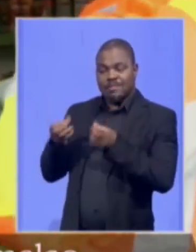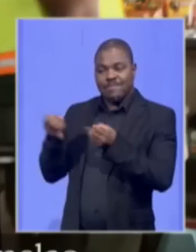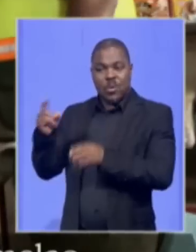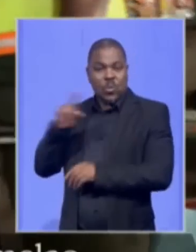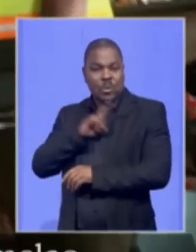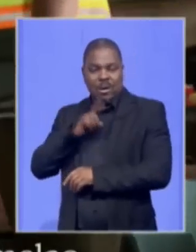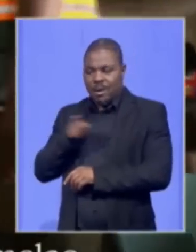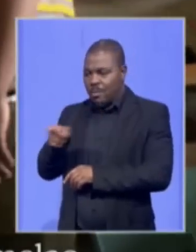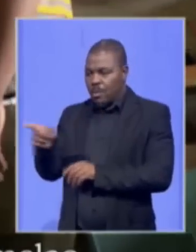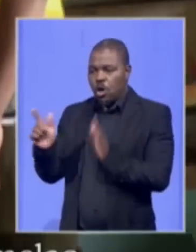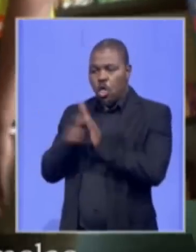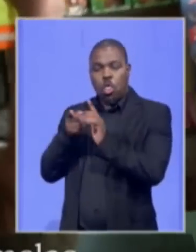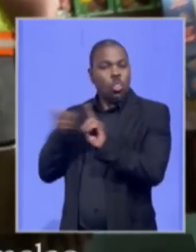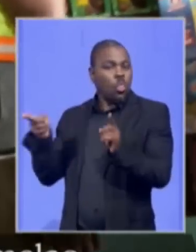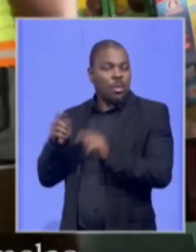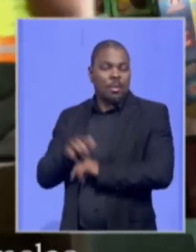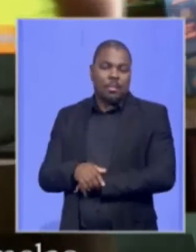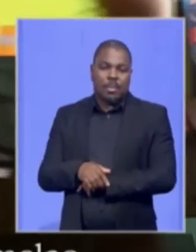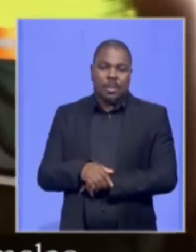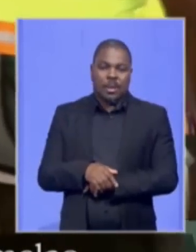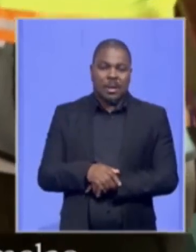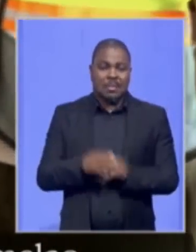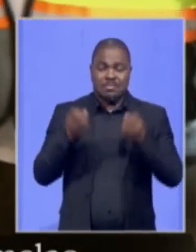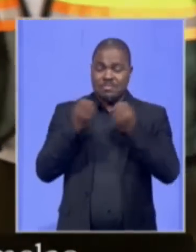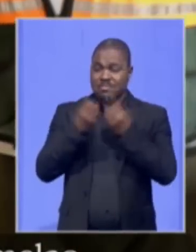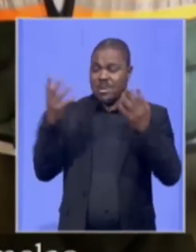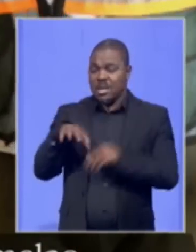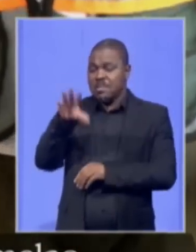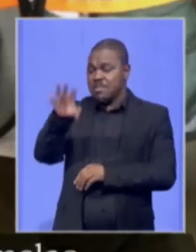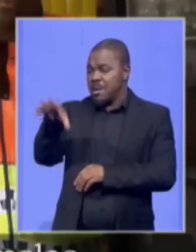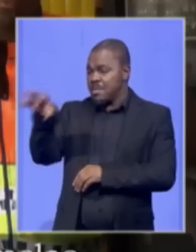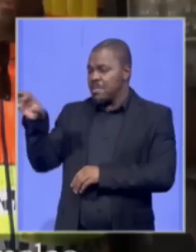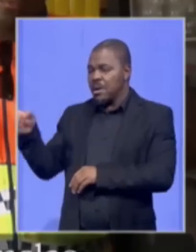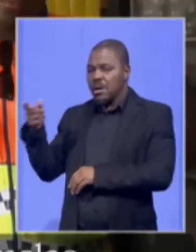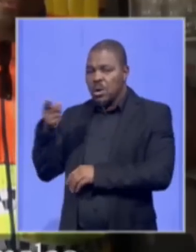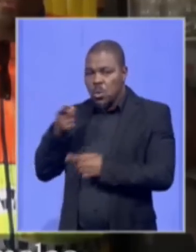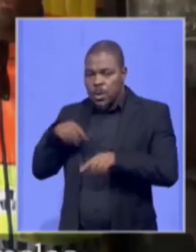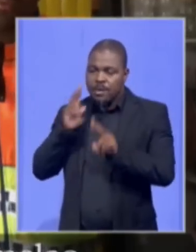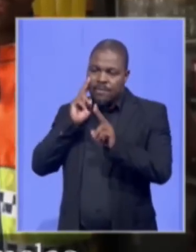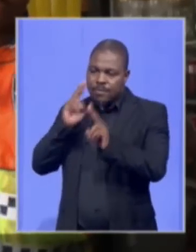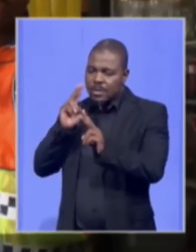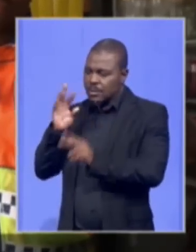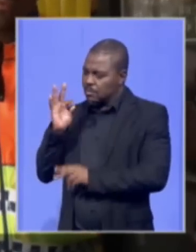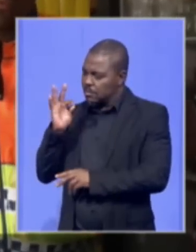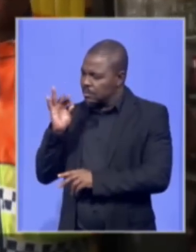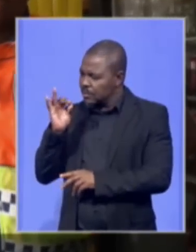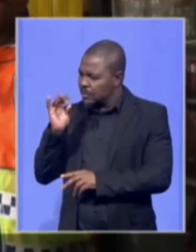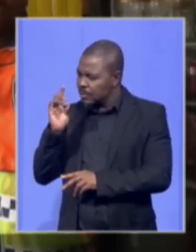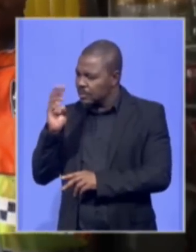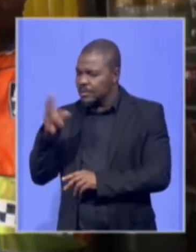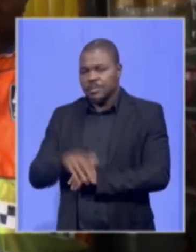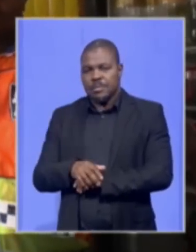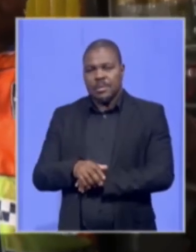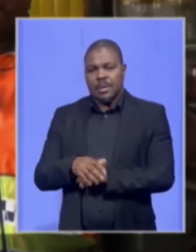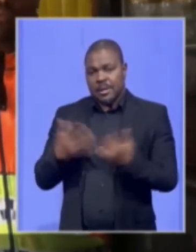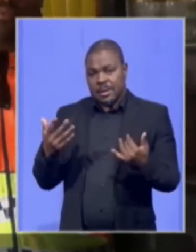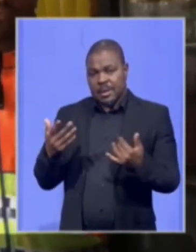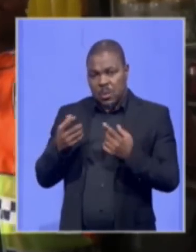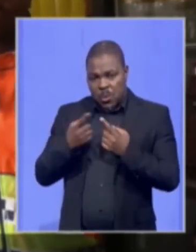obamele melao. We have so many premises that we do visit on a daily basis, and it's just not